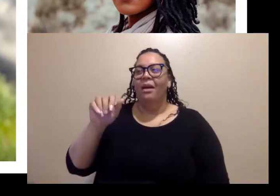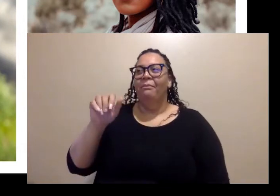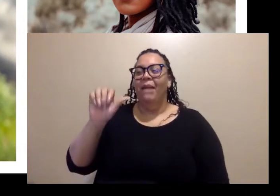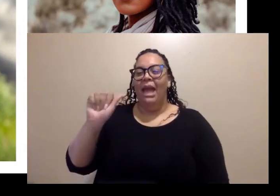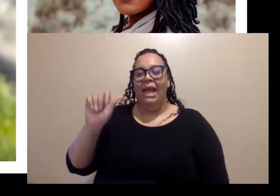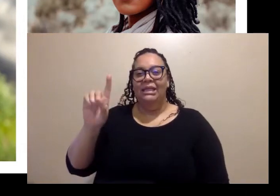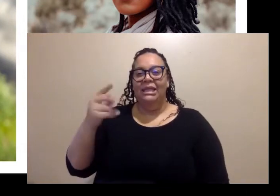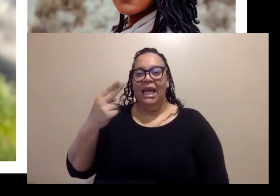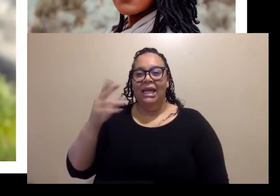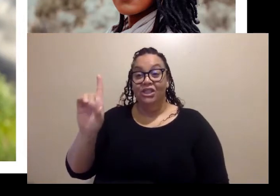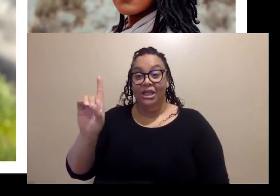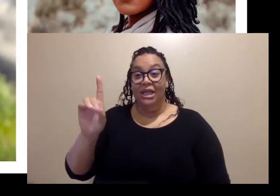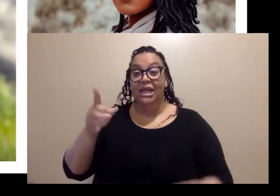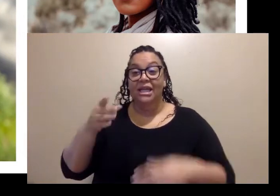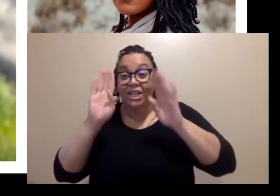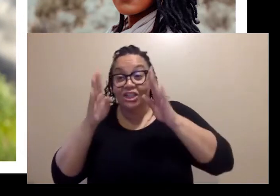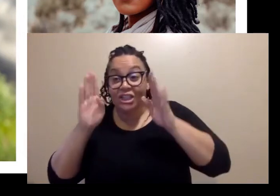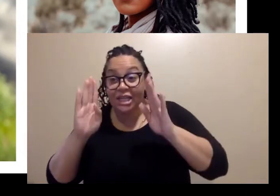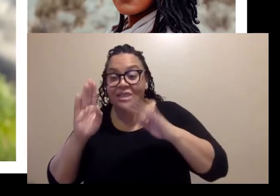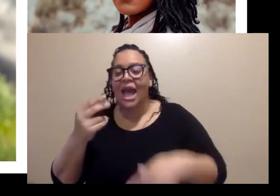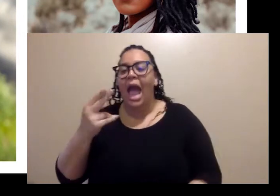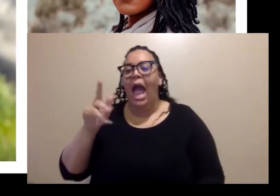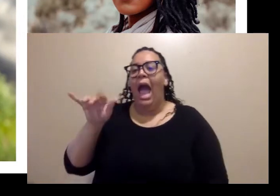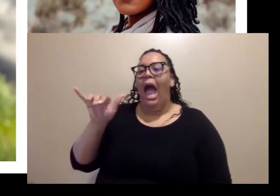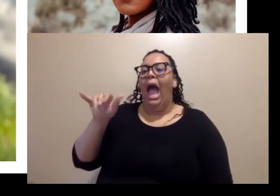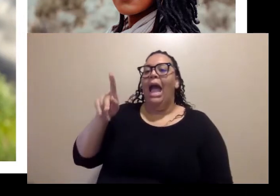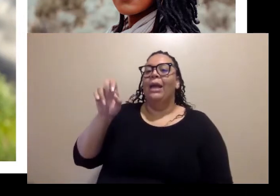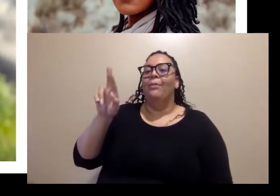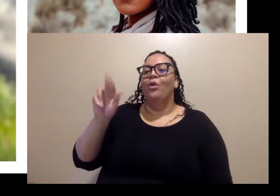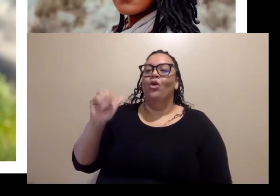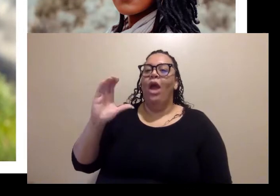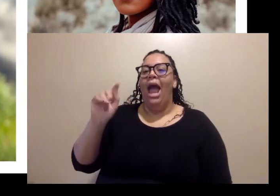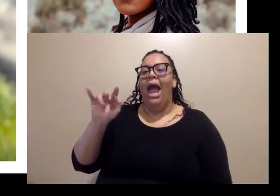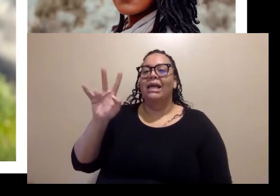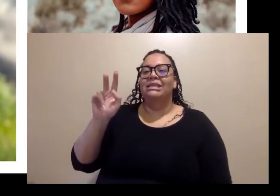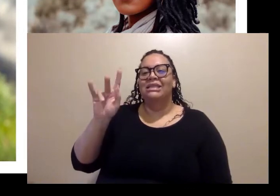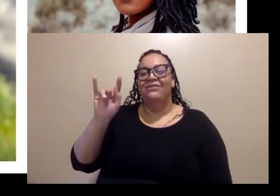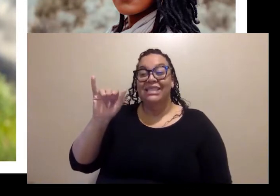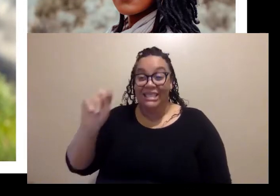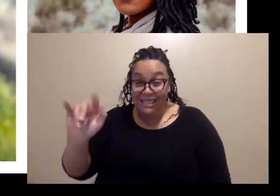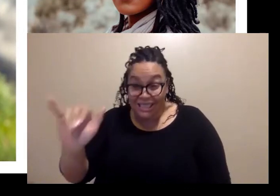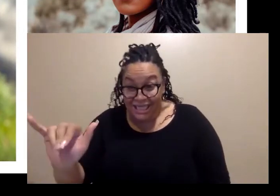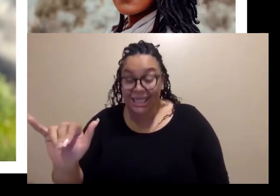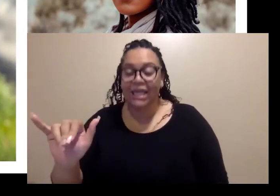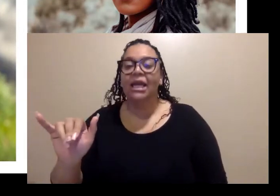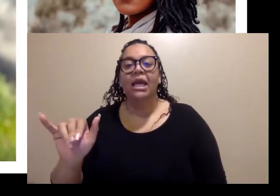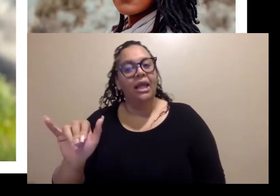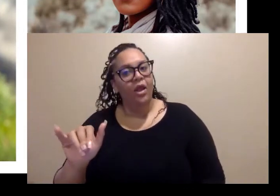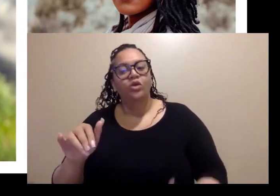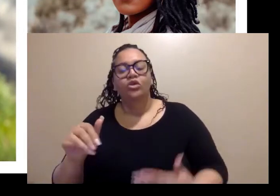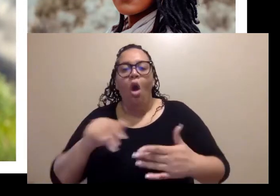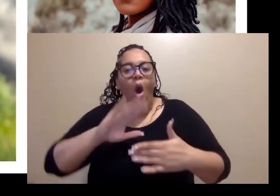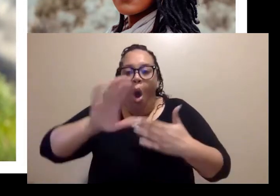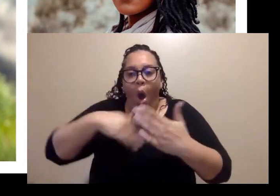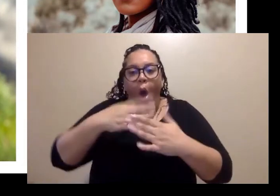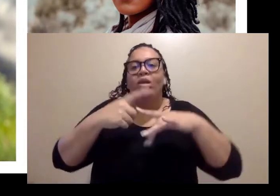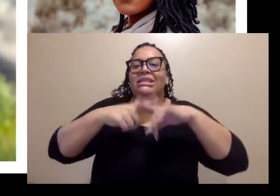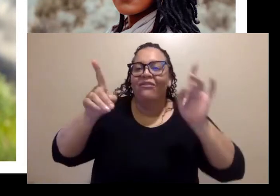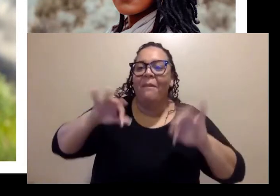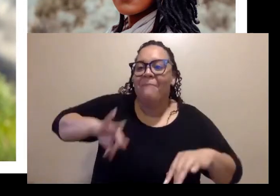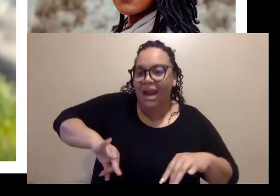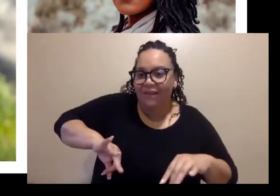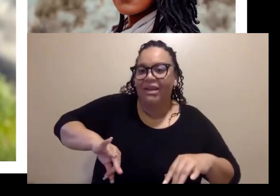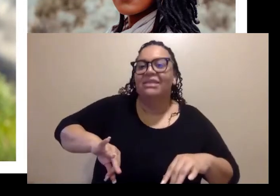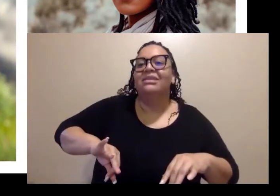the inattentiveness is actually, or hyperactivity is actually decreased in a lot of ways. And so there is those benefits that happen.